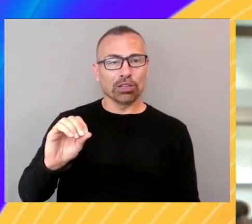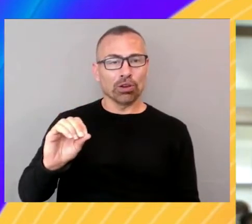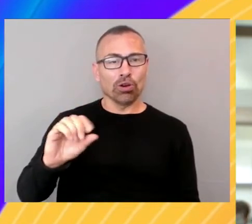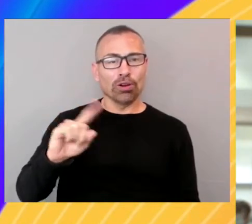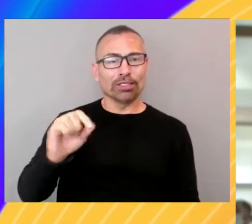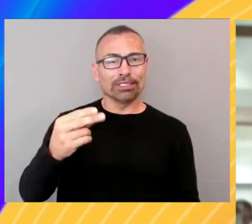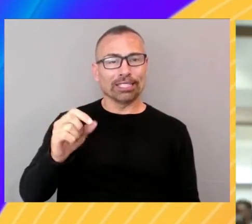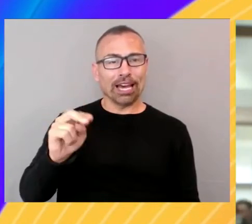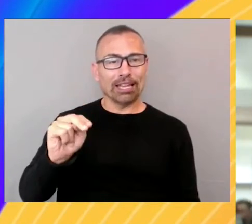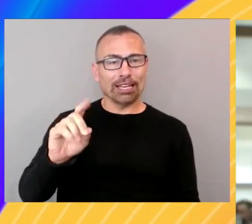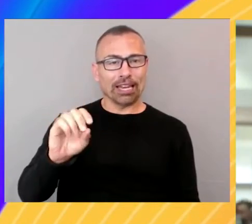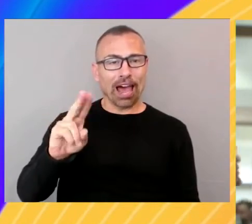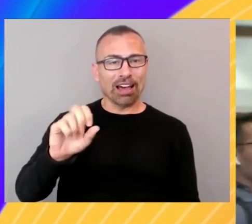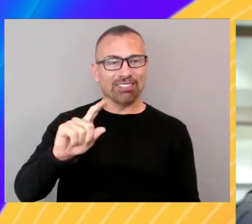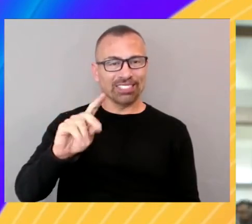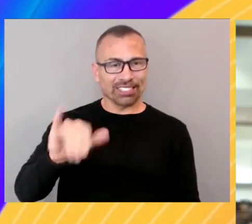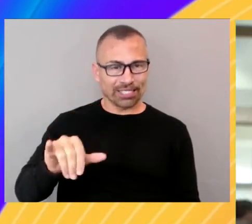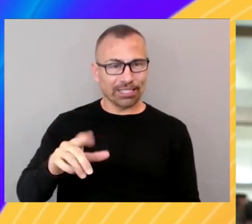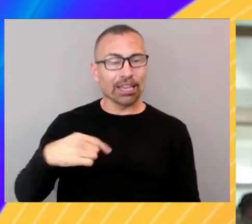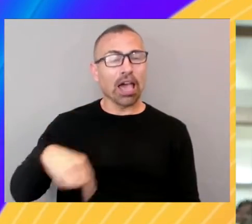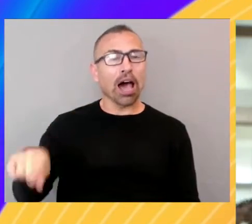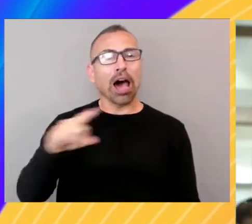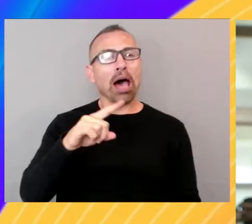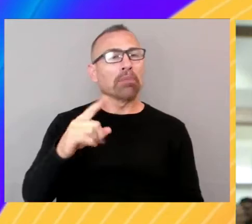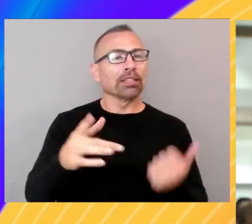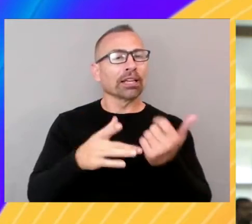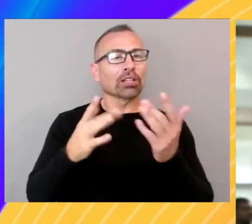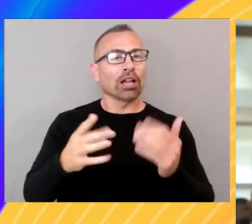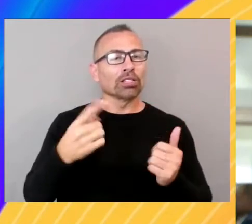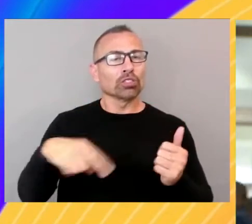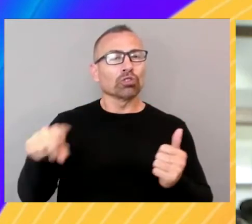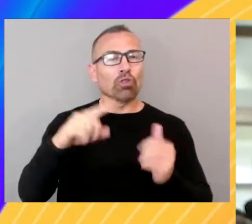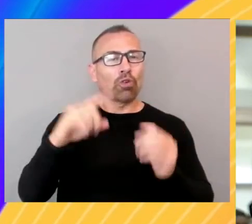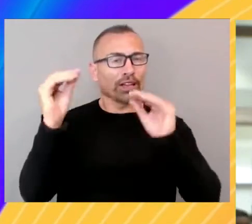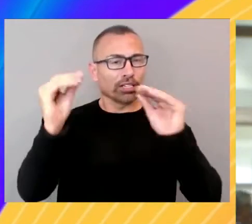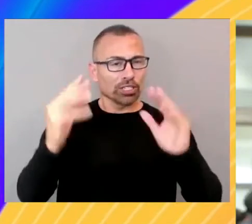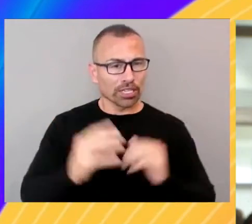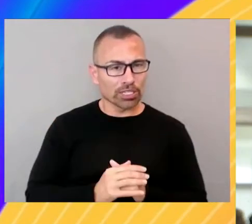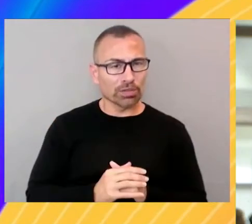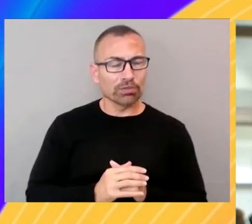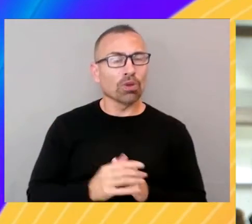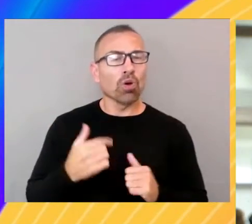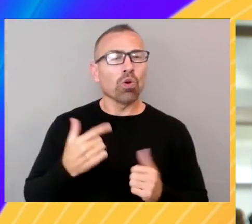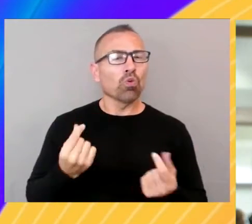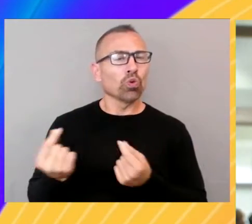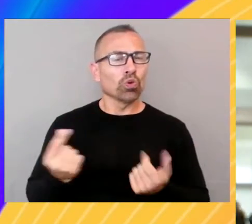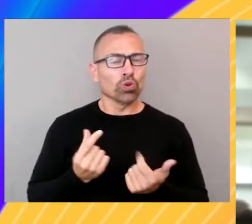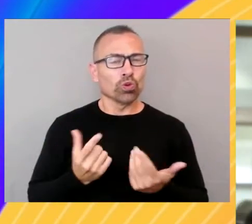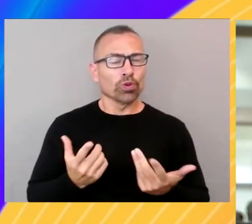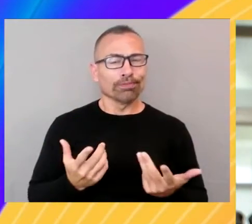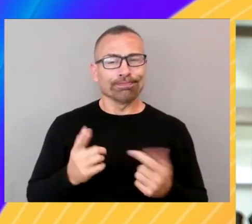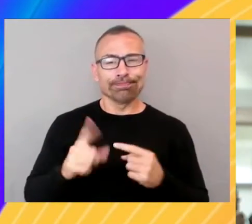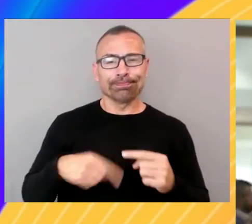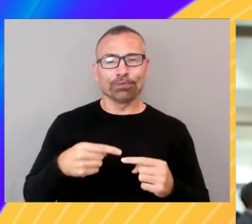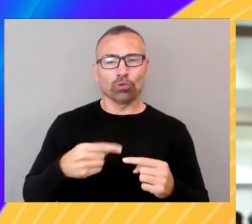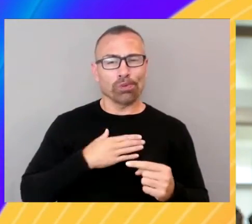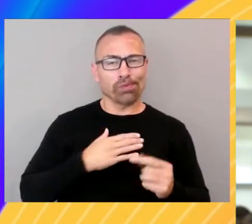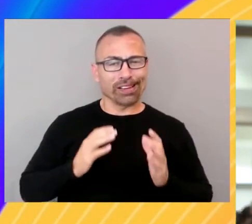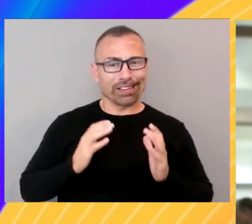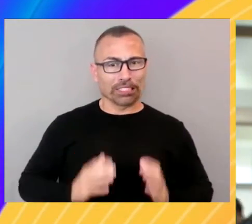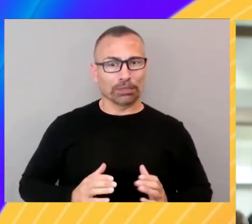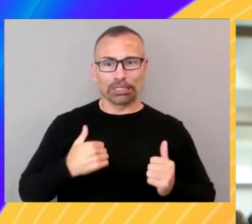for Education. And so one of the things that I do with my customers is when they have really big, strategic, important